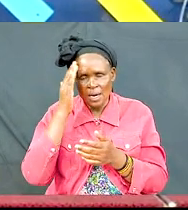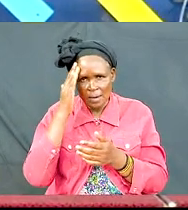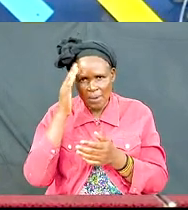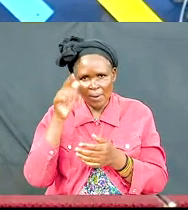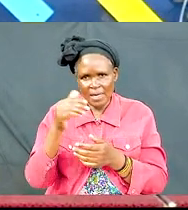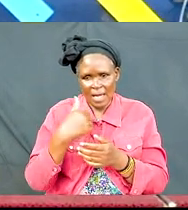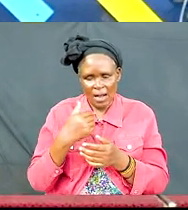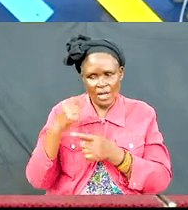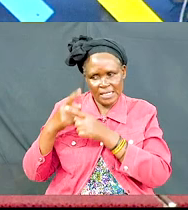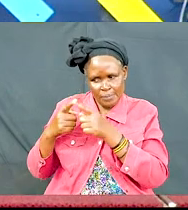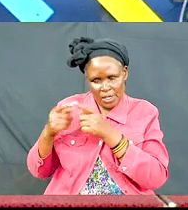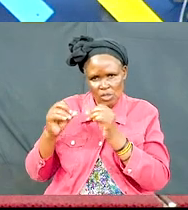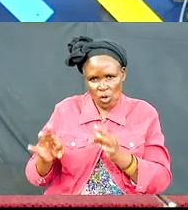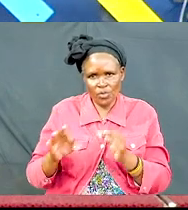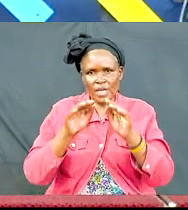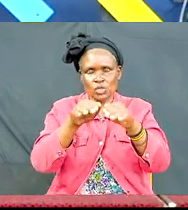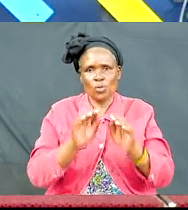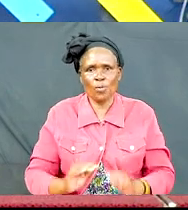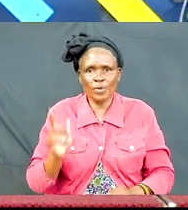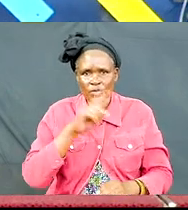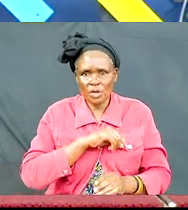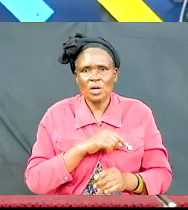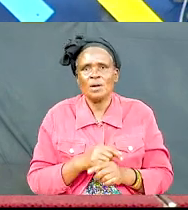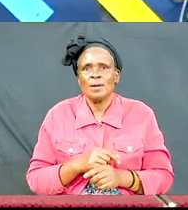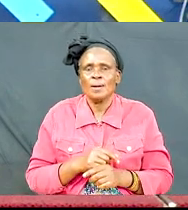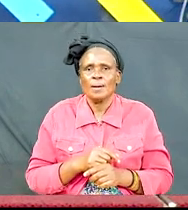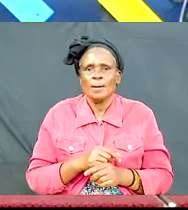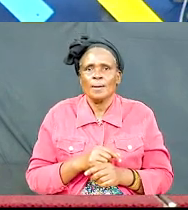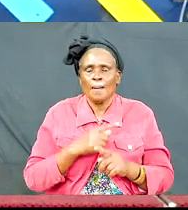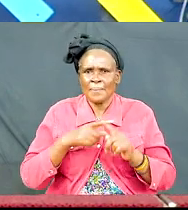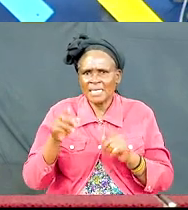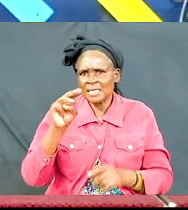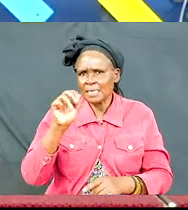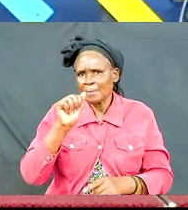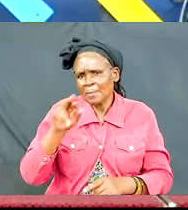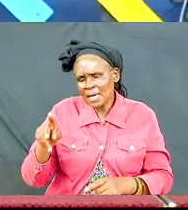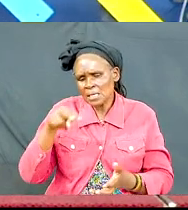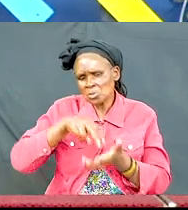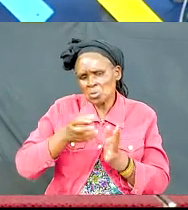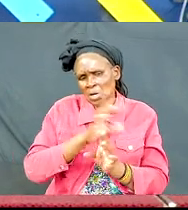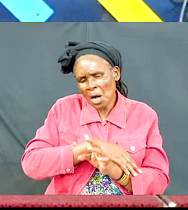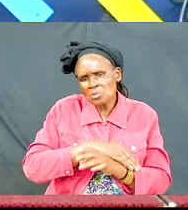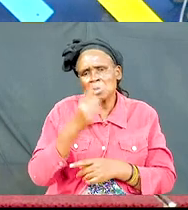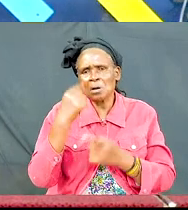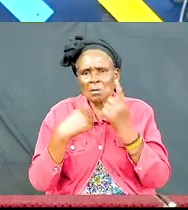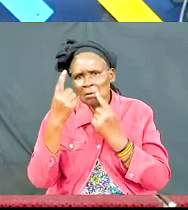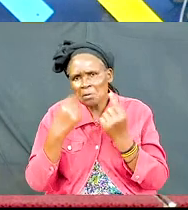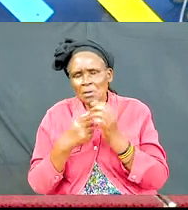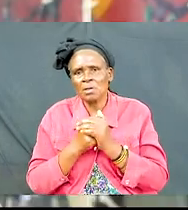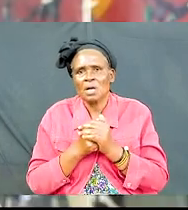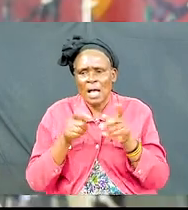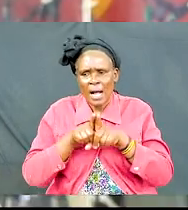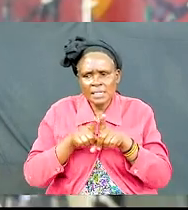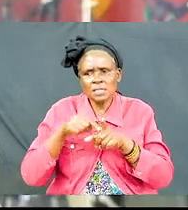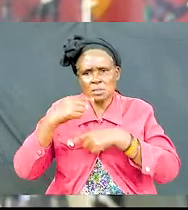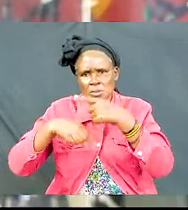experience of the tomb. But Mary stood outside the tomb crying. As she wept,